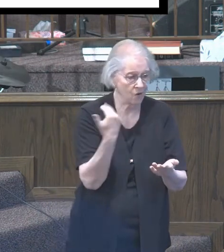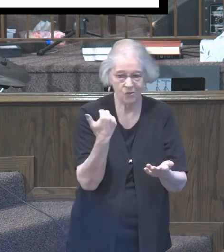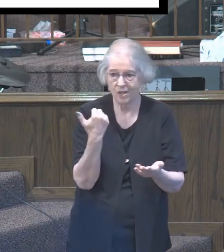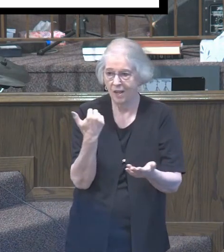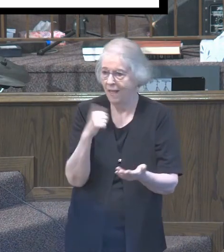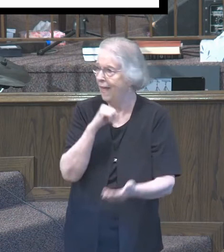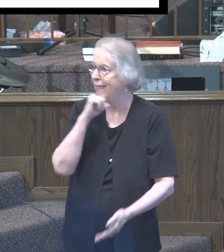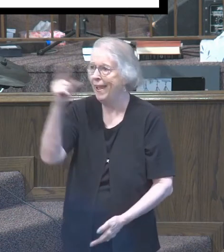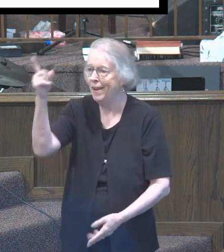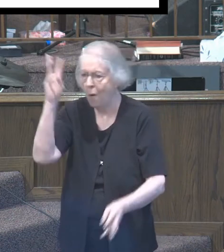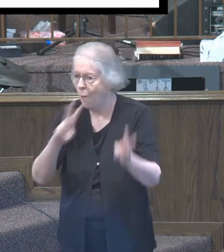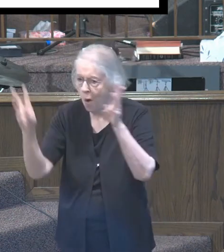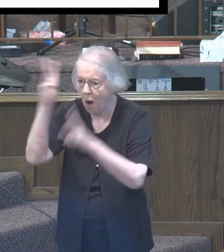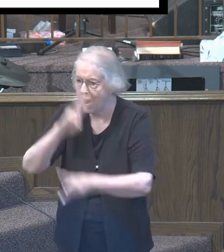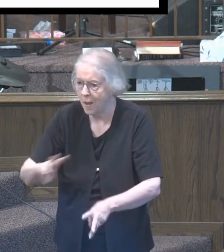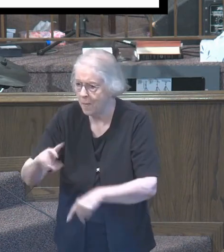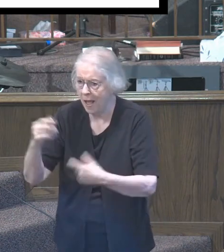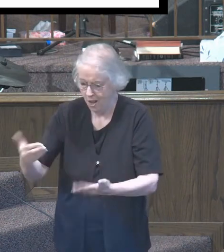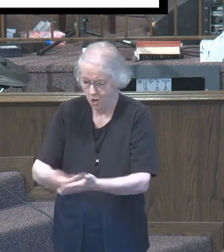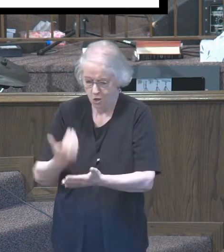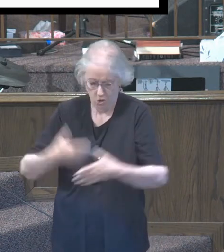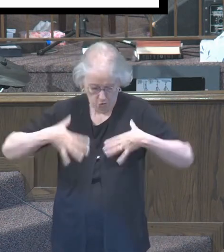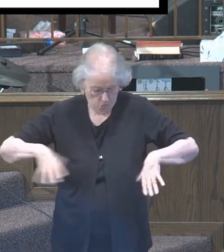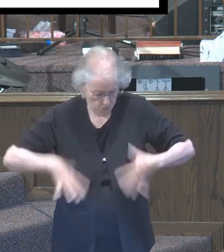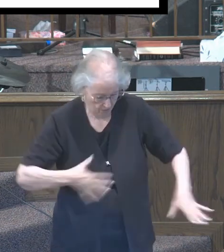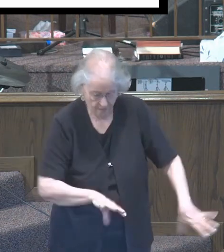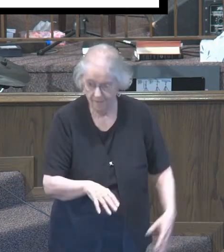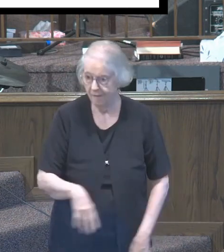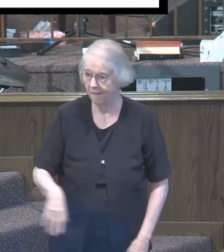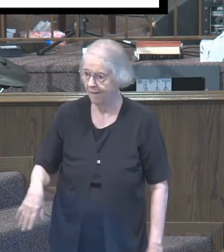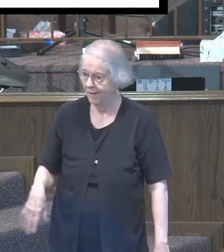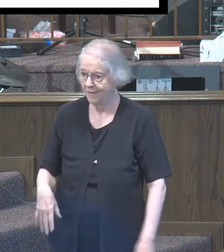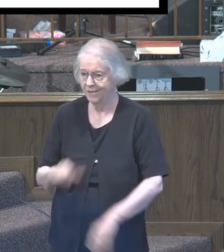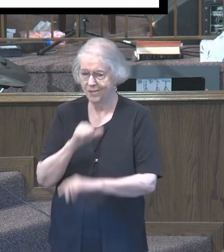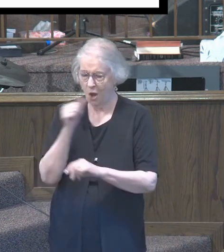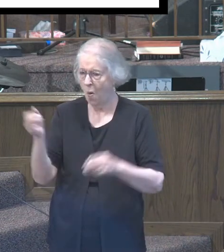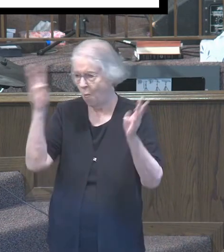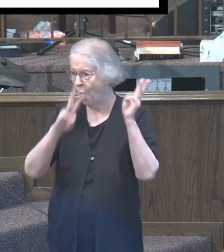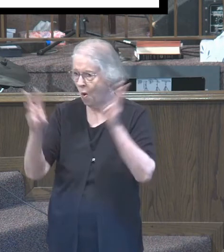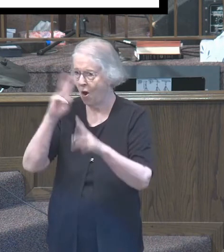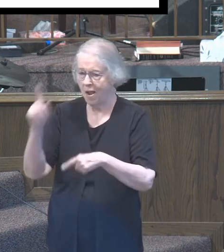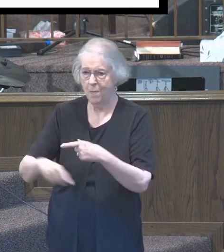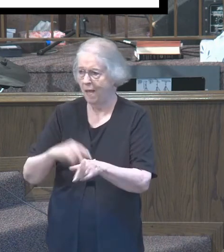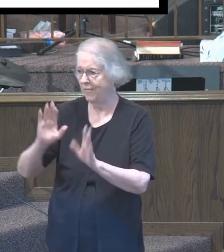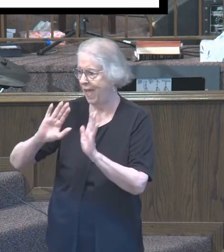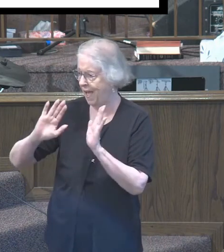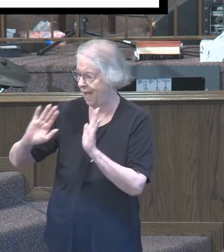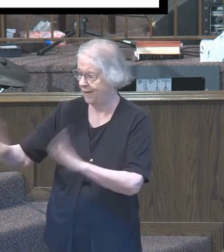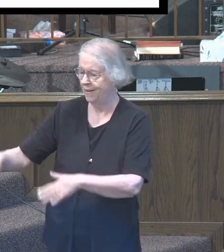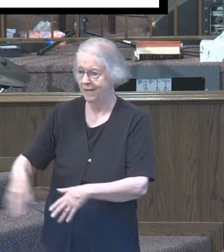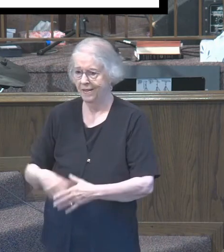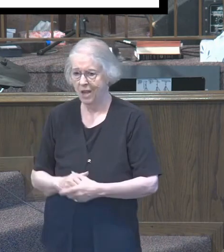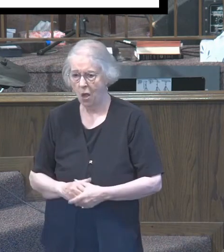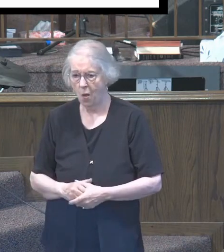fashion. Do you think it makes that much difference? Instead of looking at the fashions, walk out into